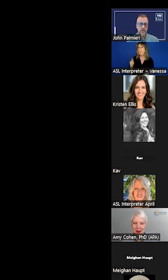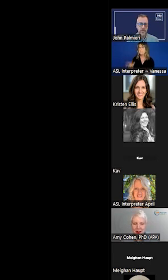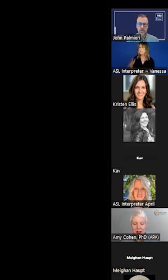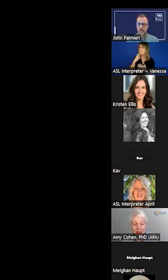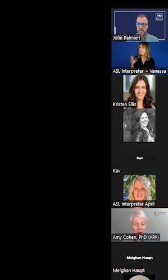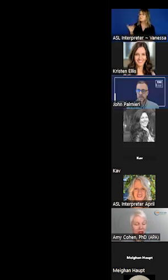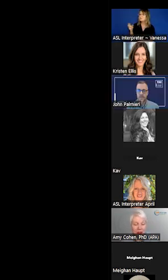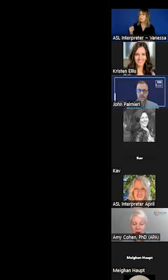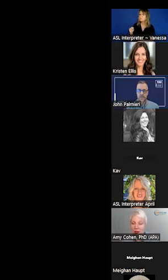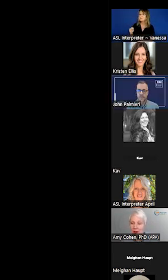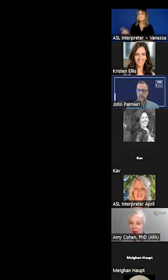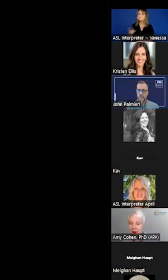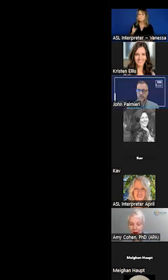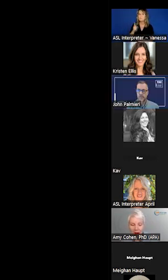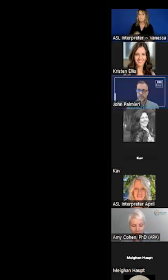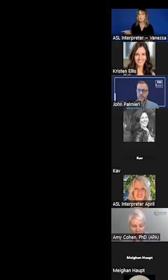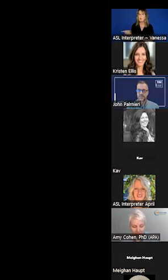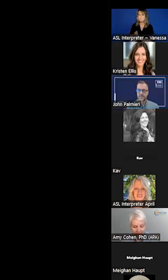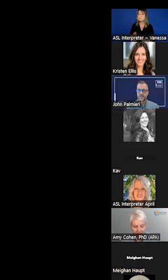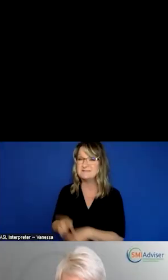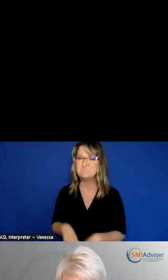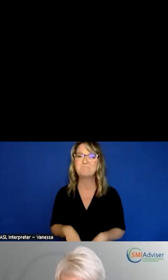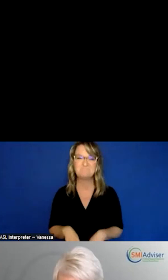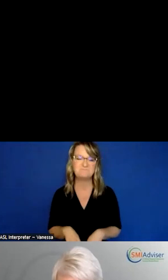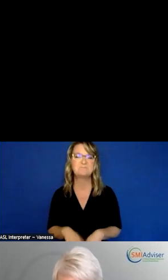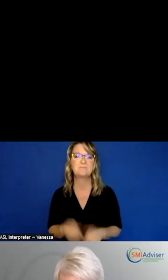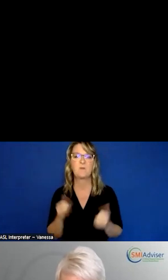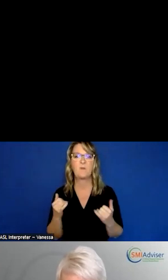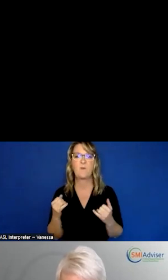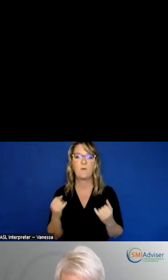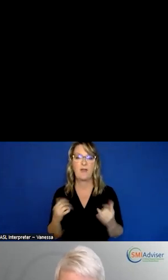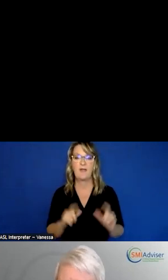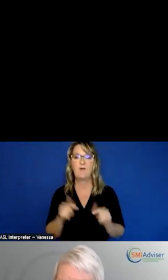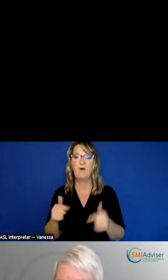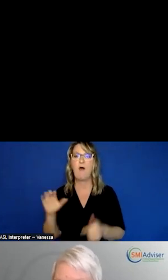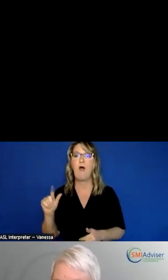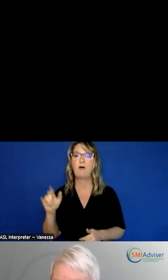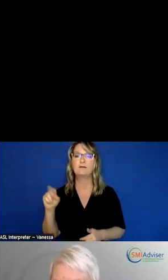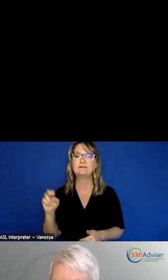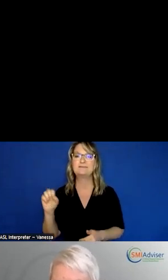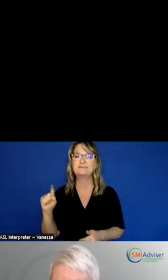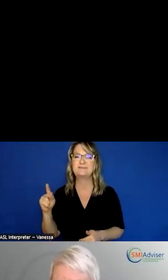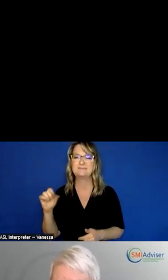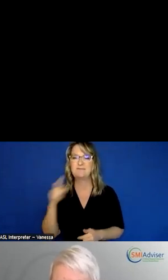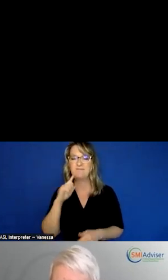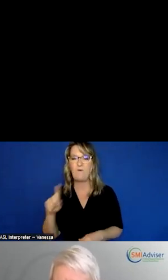you so much. You're right. You are busy over there. All right. We're turning it over to Arlene Stevenson for the NASHPIT update.